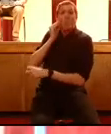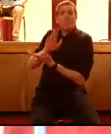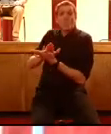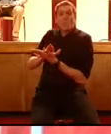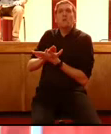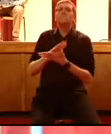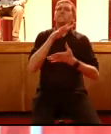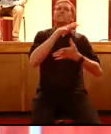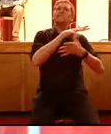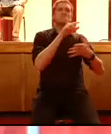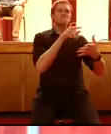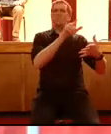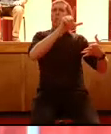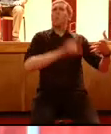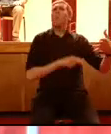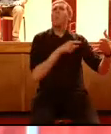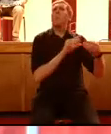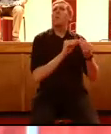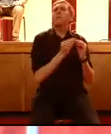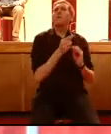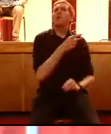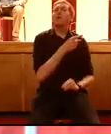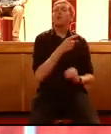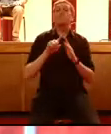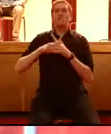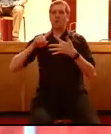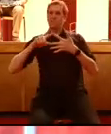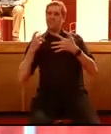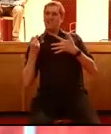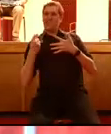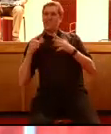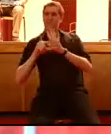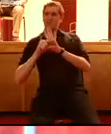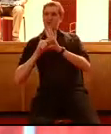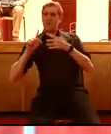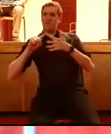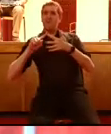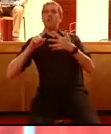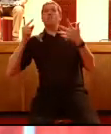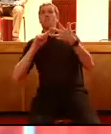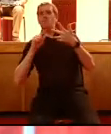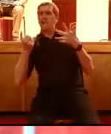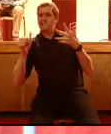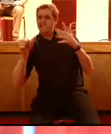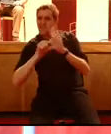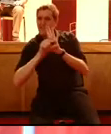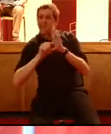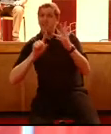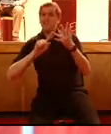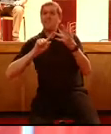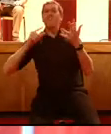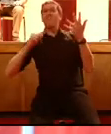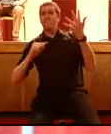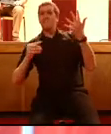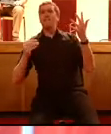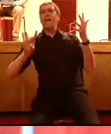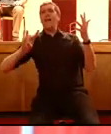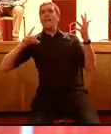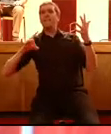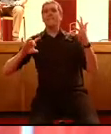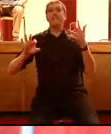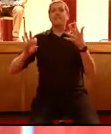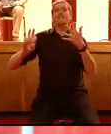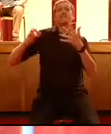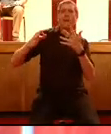are one of the lowest numbers. It starts with our 11th graders, and then it goes to our 10th graders, our 8th graders, 9th graders, and